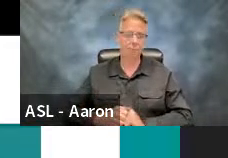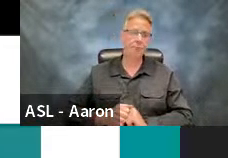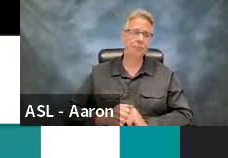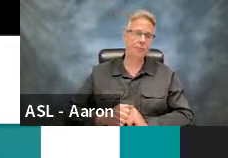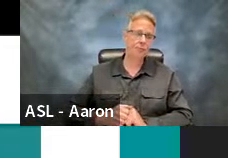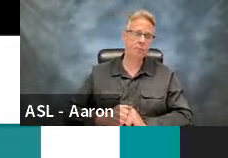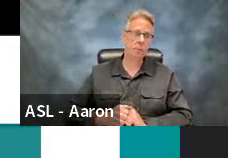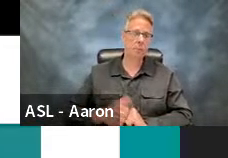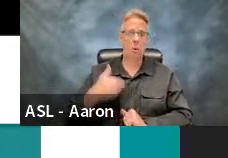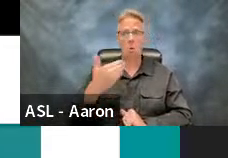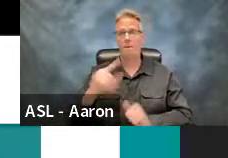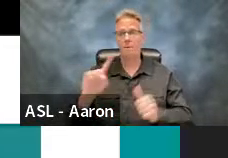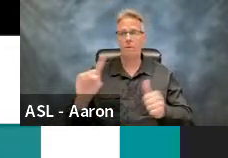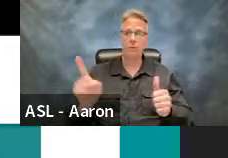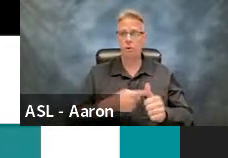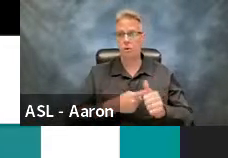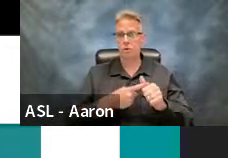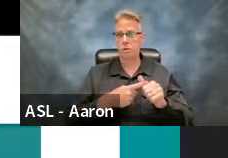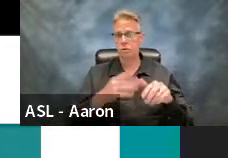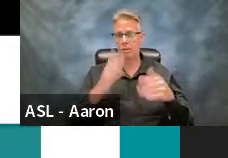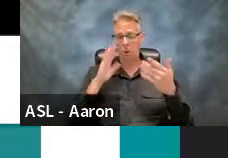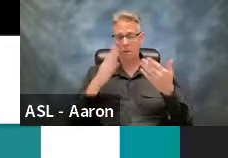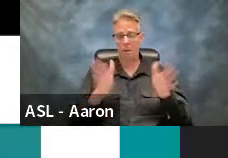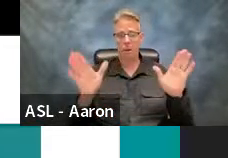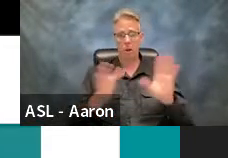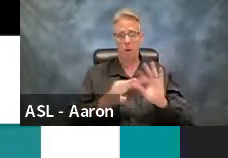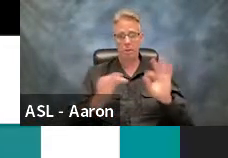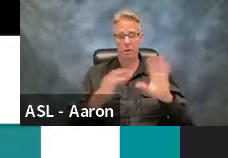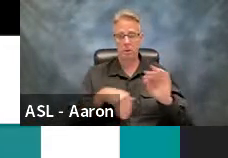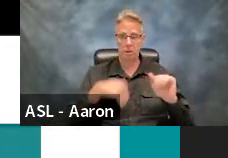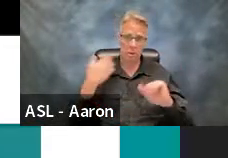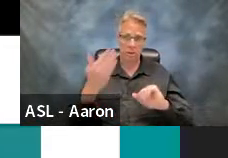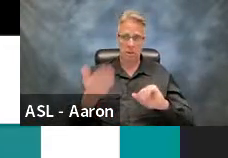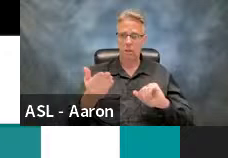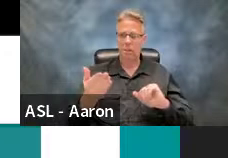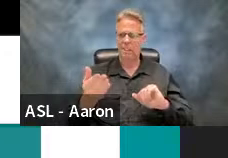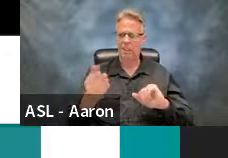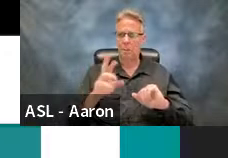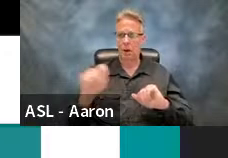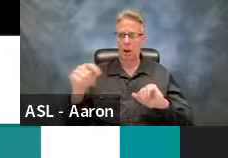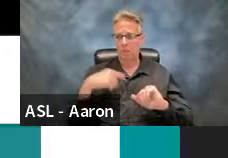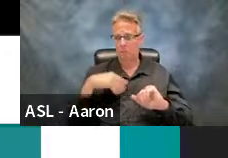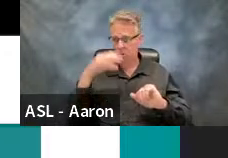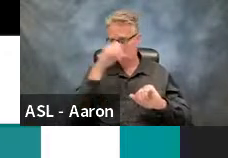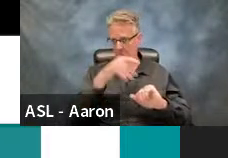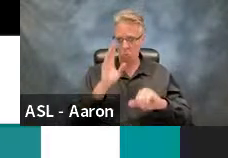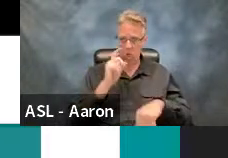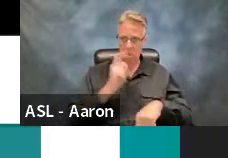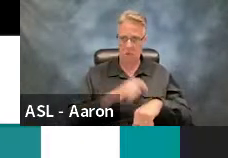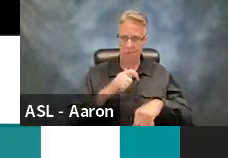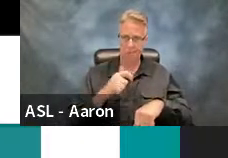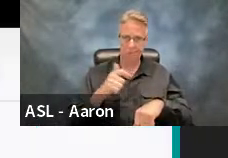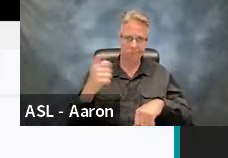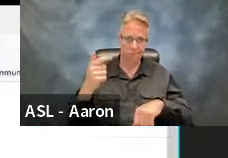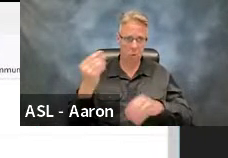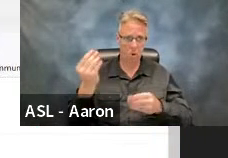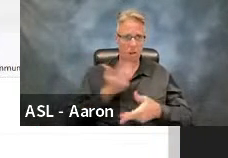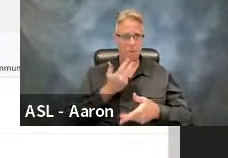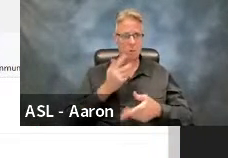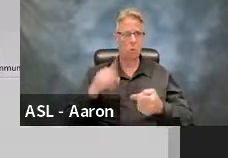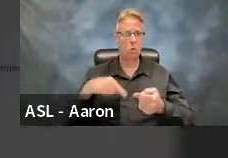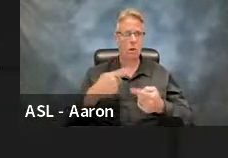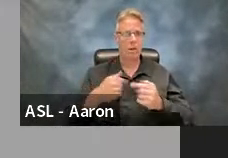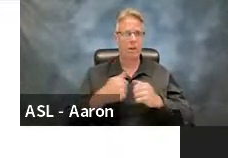we receive our first public commenter? Brett, I'm assuming you're going to put up the clock or let us know when the time is.